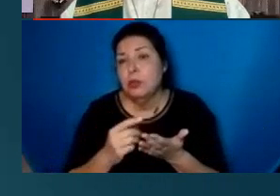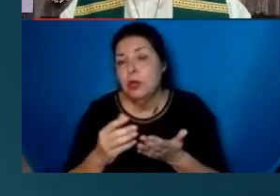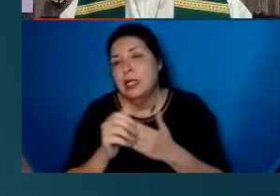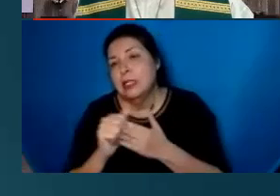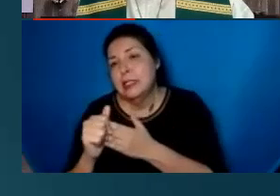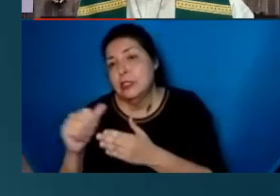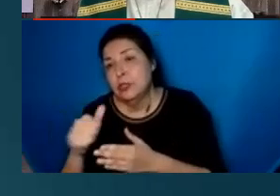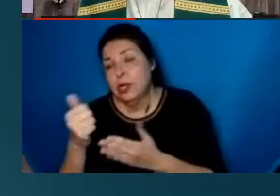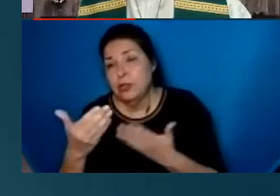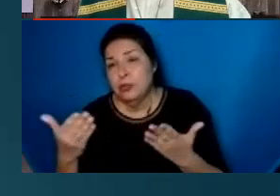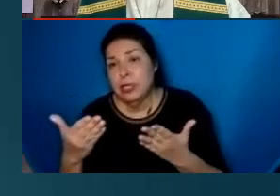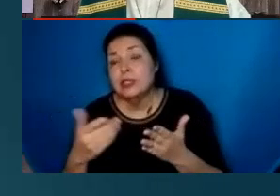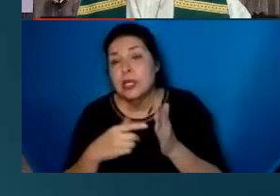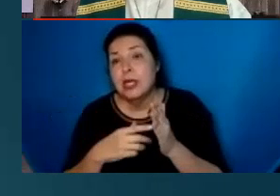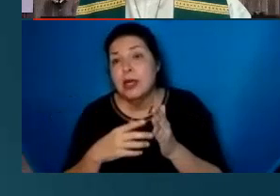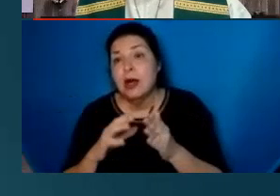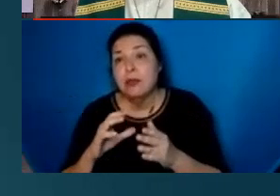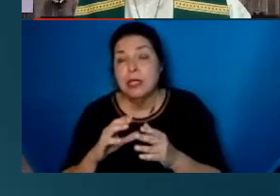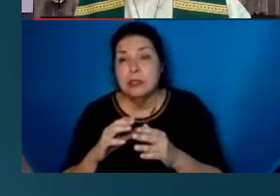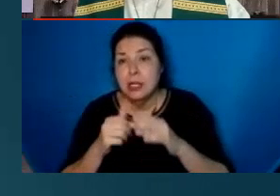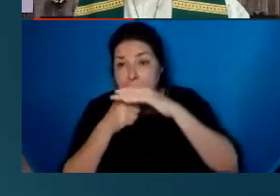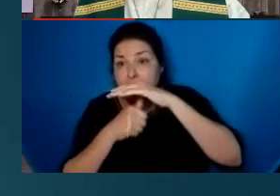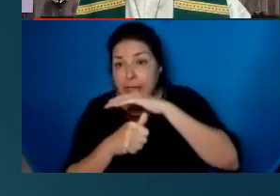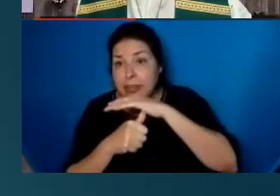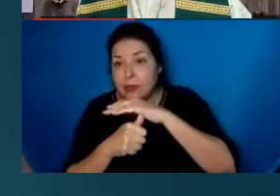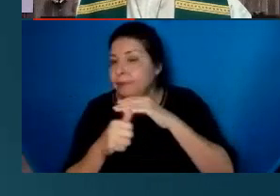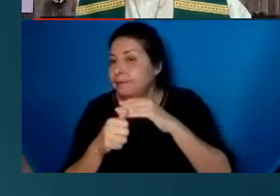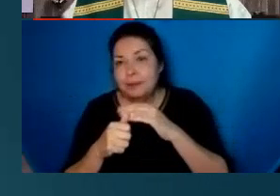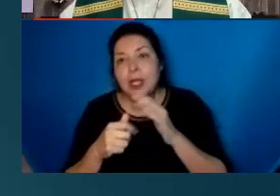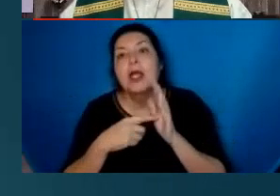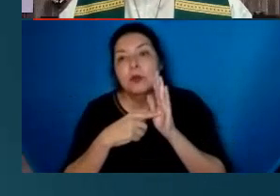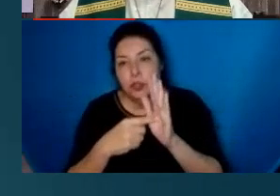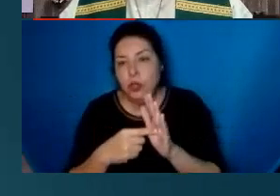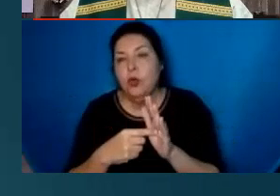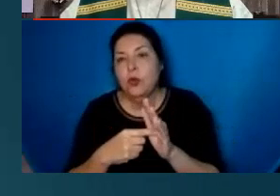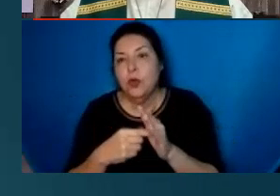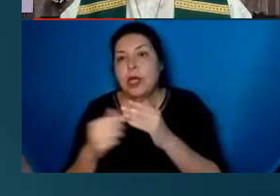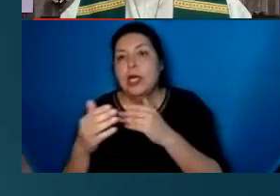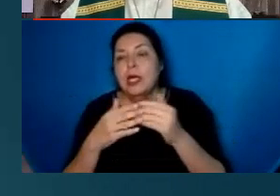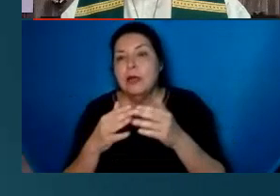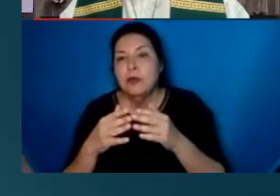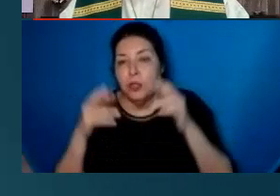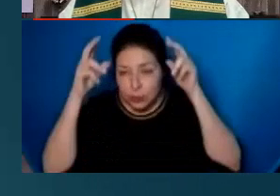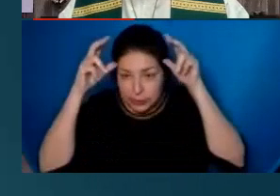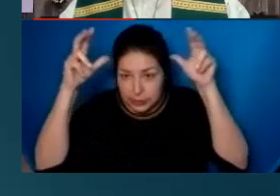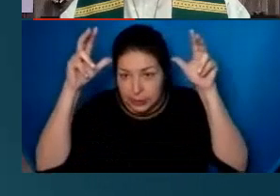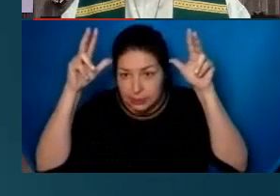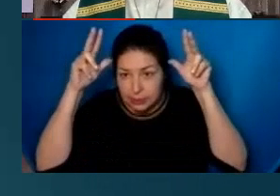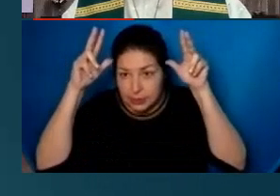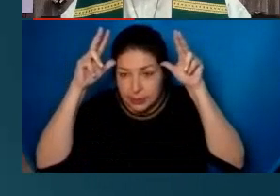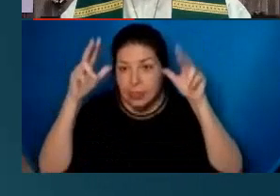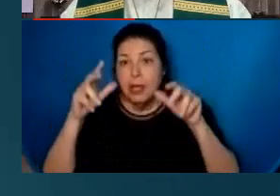Its cover was blown. Although demons are quite capable of hiding from us, they cannot hide from